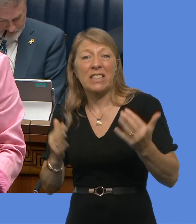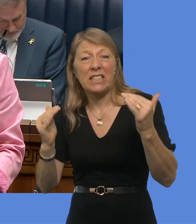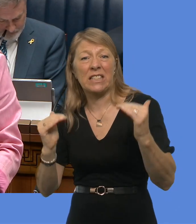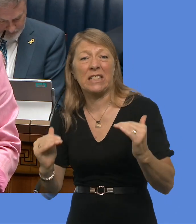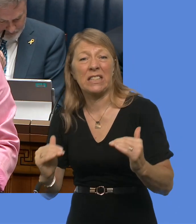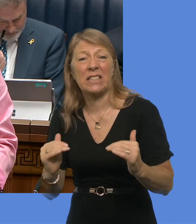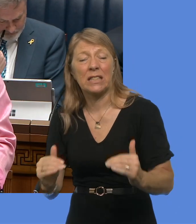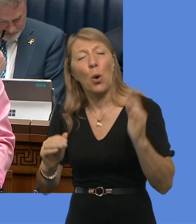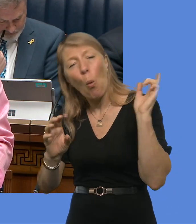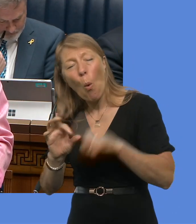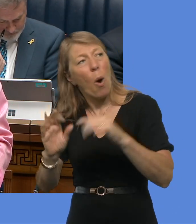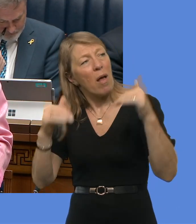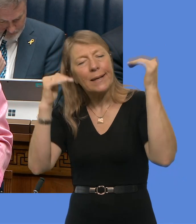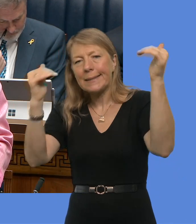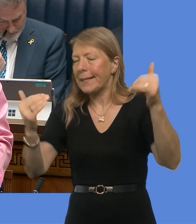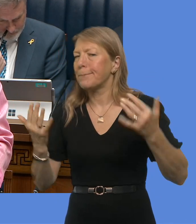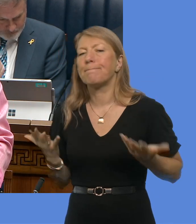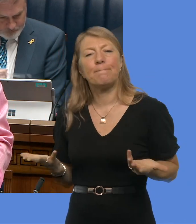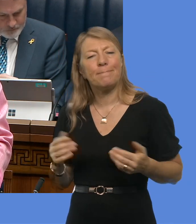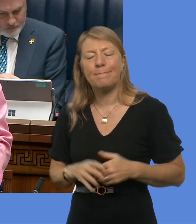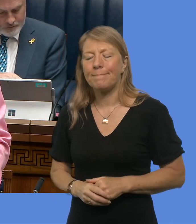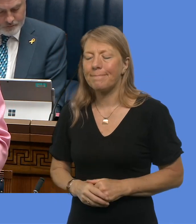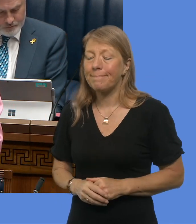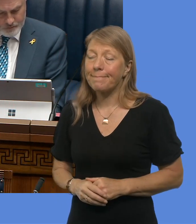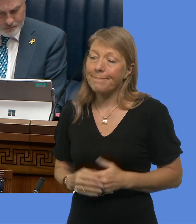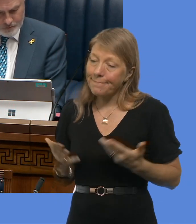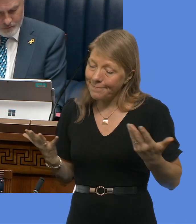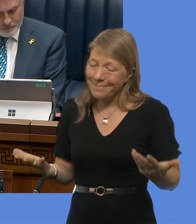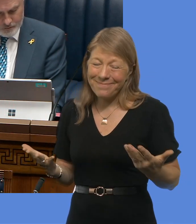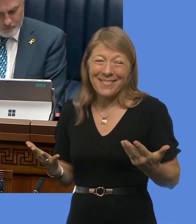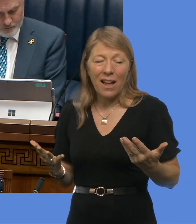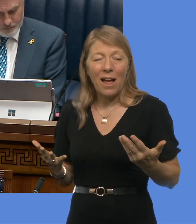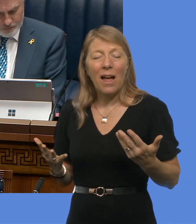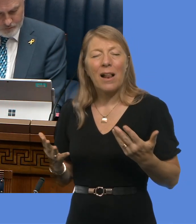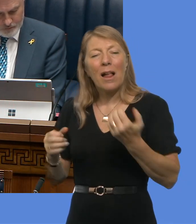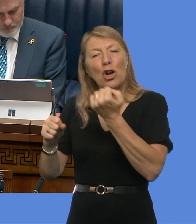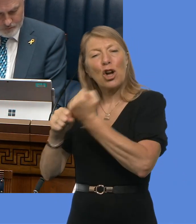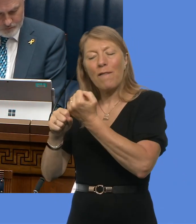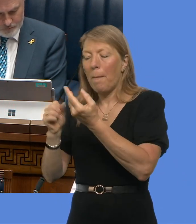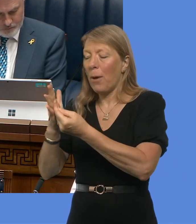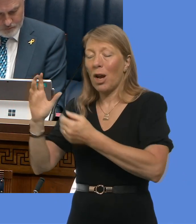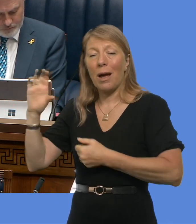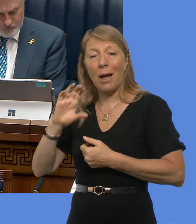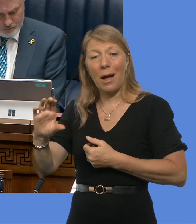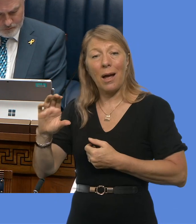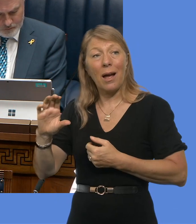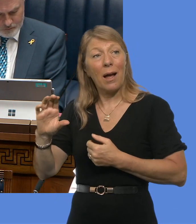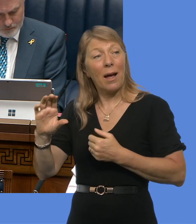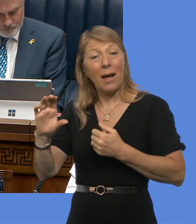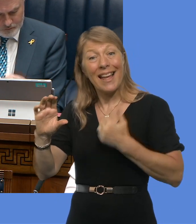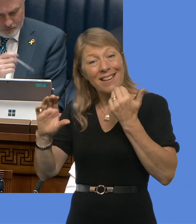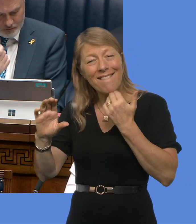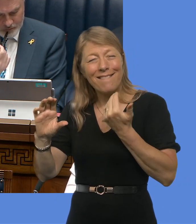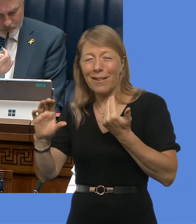there will always be a challenge to fund our public services adequately. The current budget settlement has been very, very